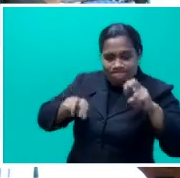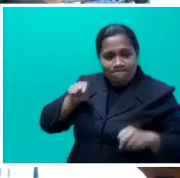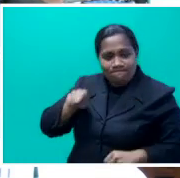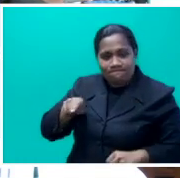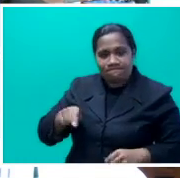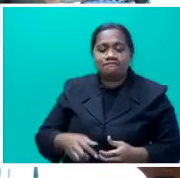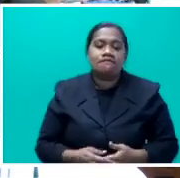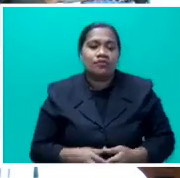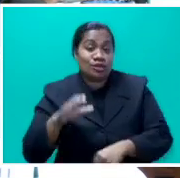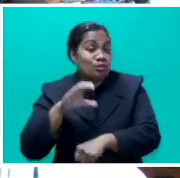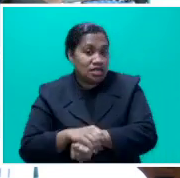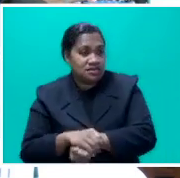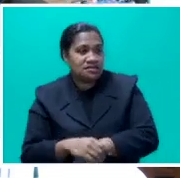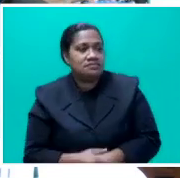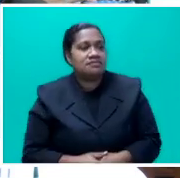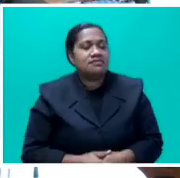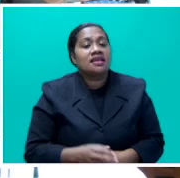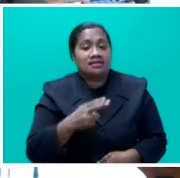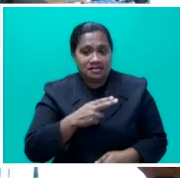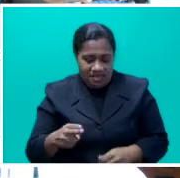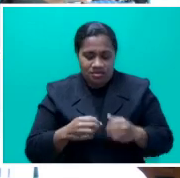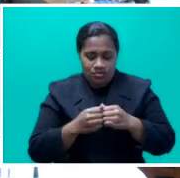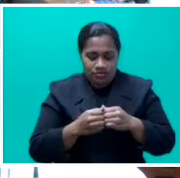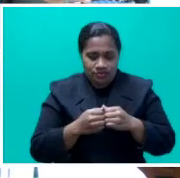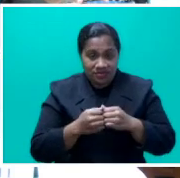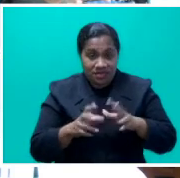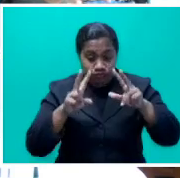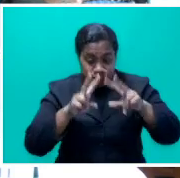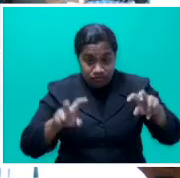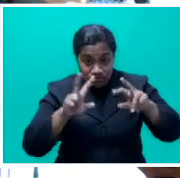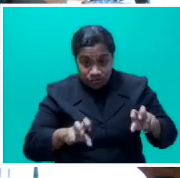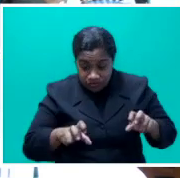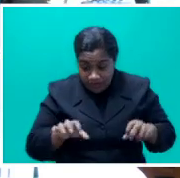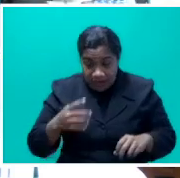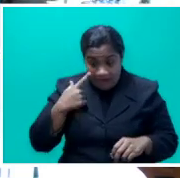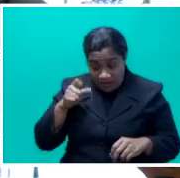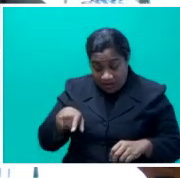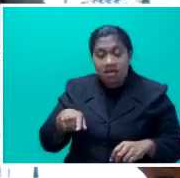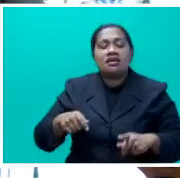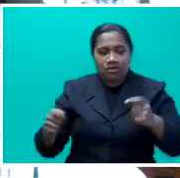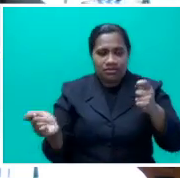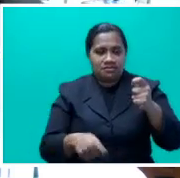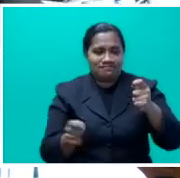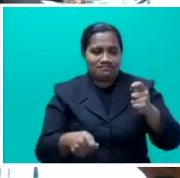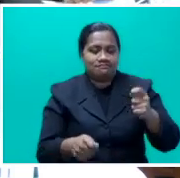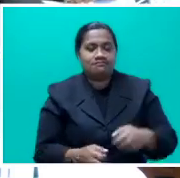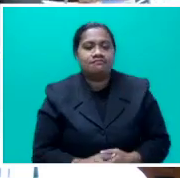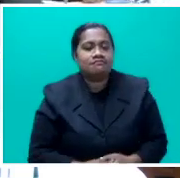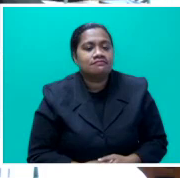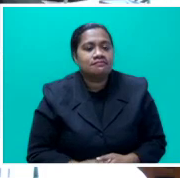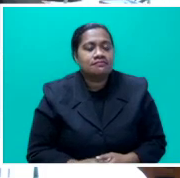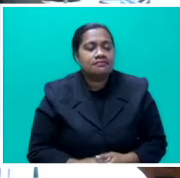is thoroughly investigated by the institution and dealt with accordingly, Mr. Speaker. So this is also listed